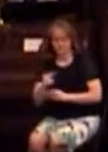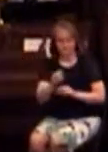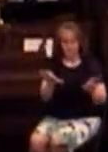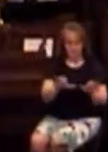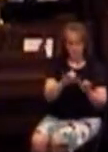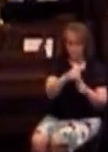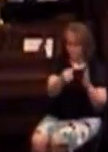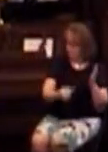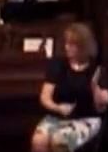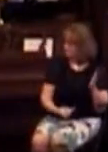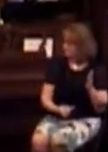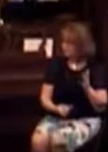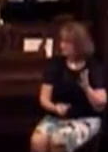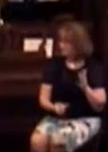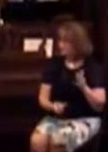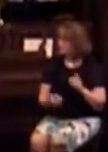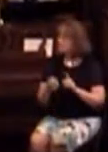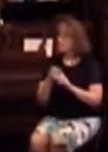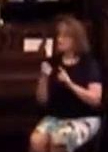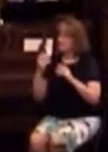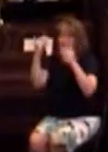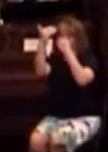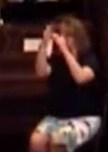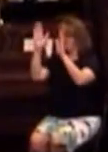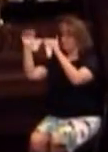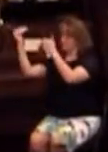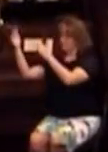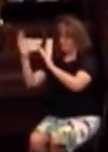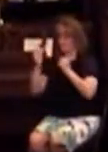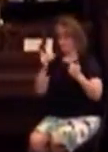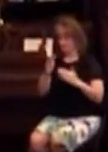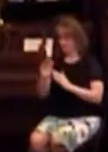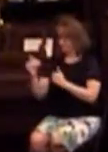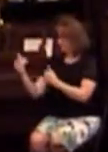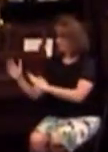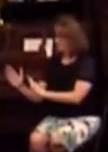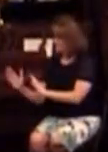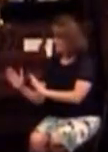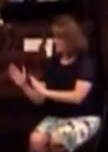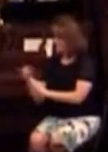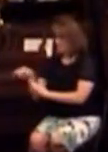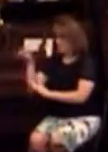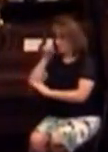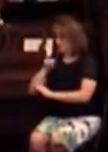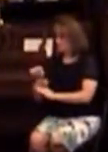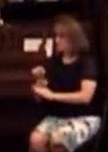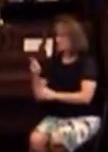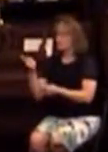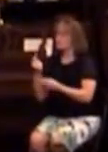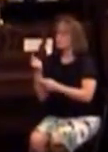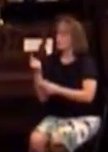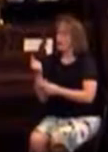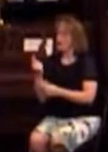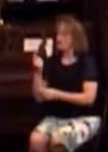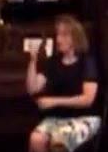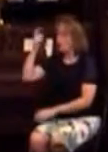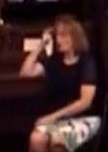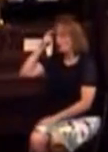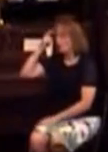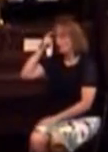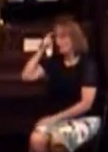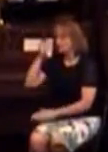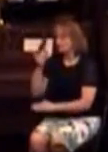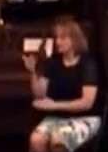four quadrants, which do you think would be the wisest to spend some time in? The author says the